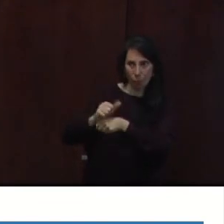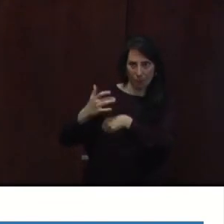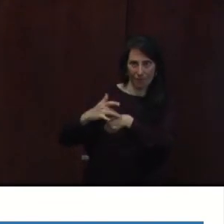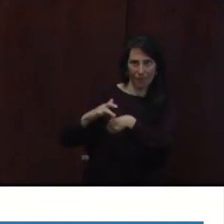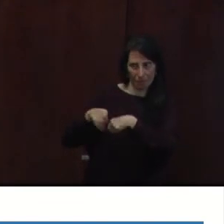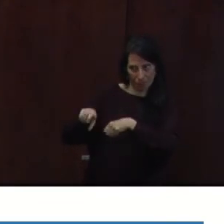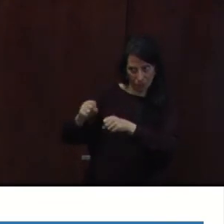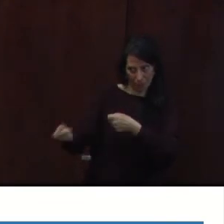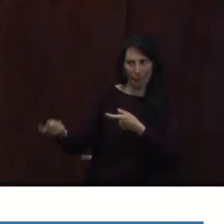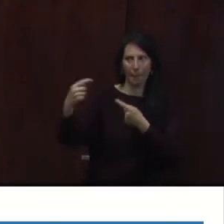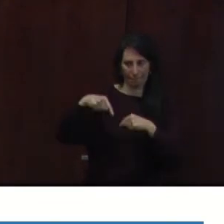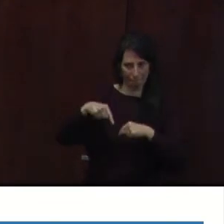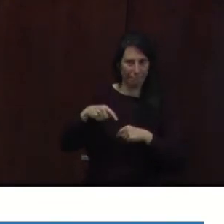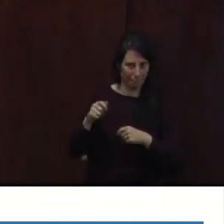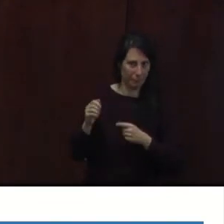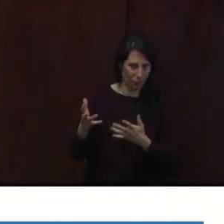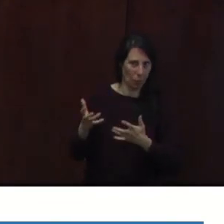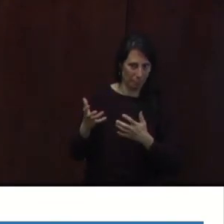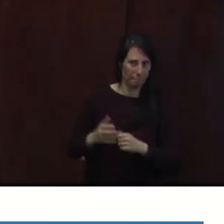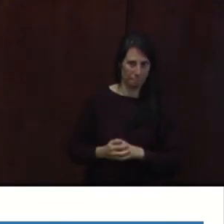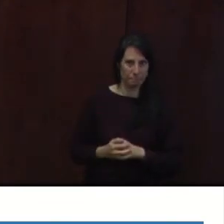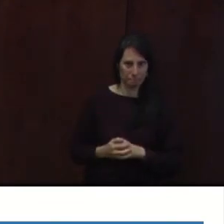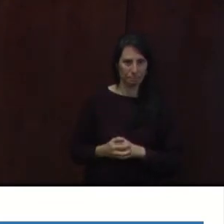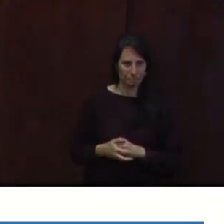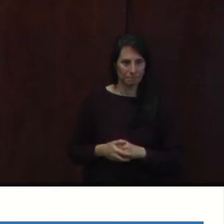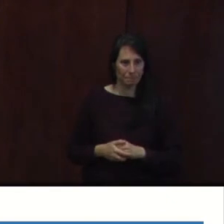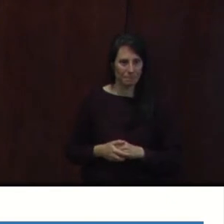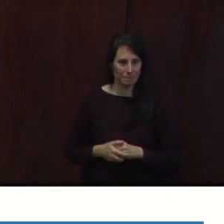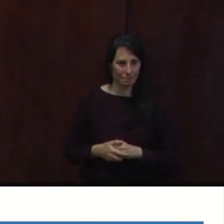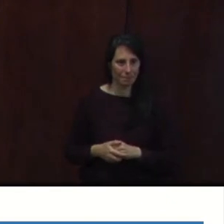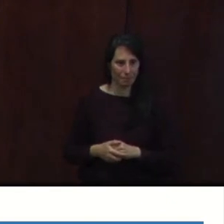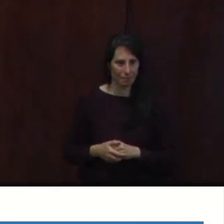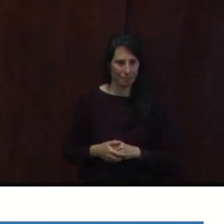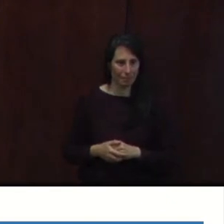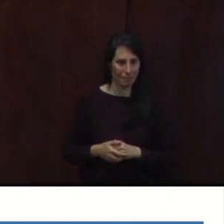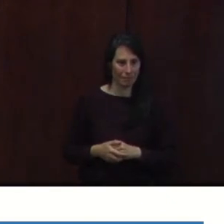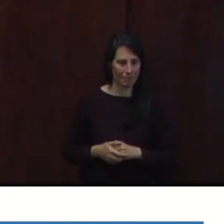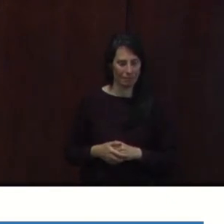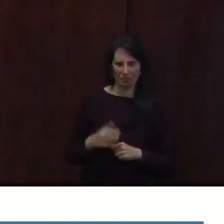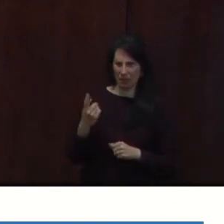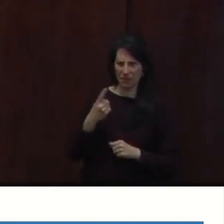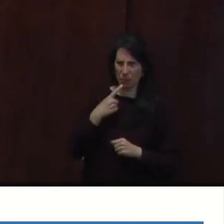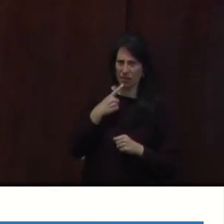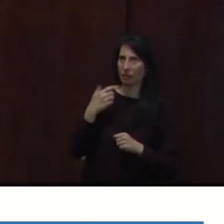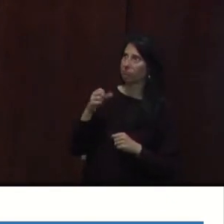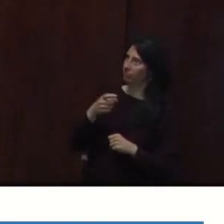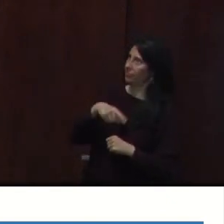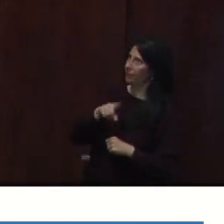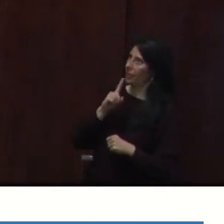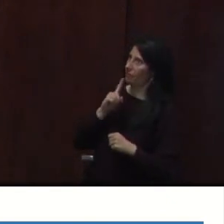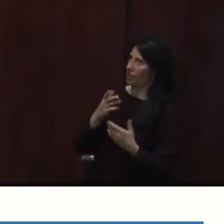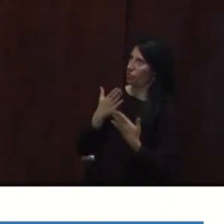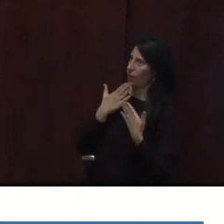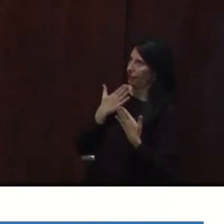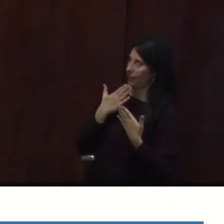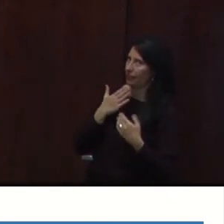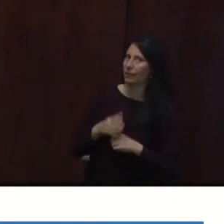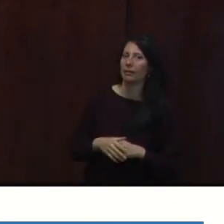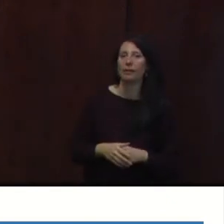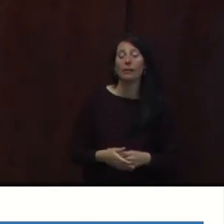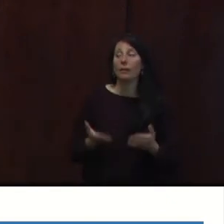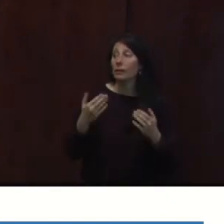workers. Yes, they're full. And as far as working with our